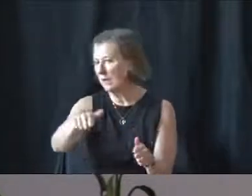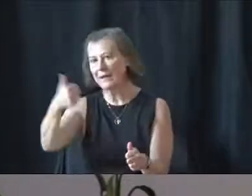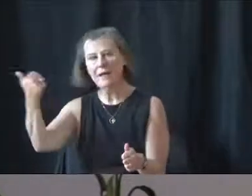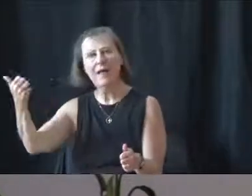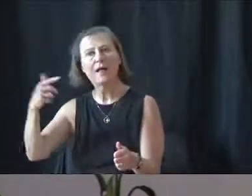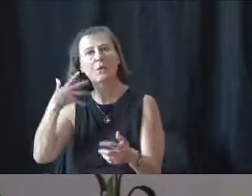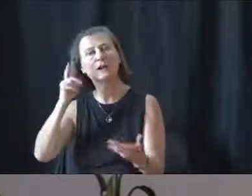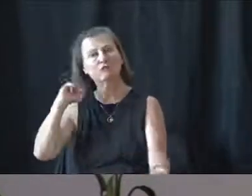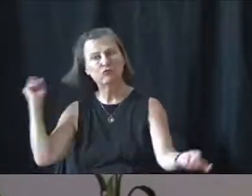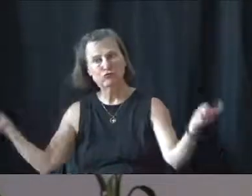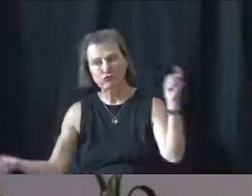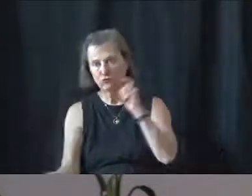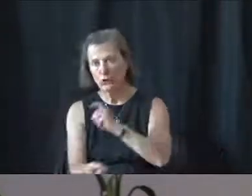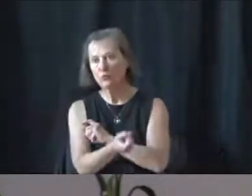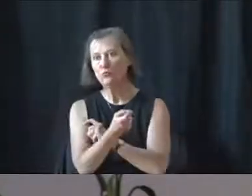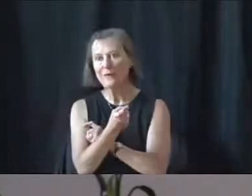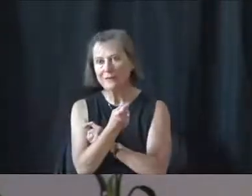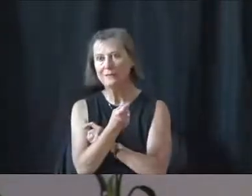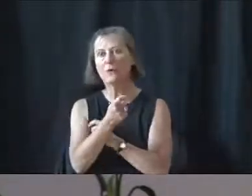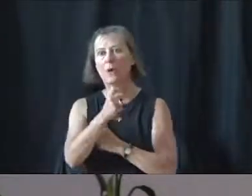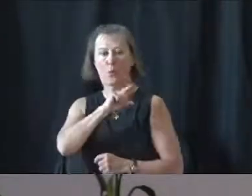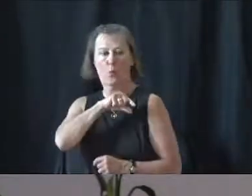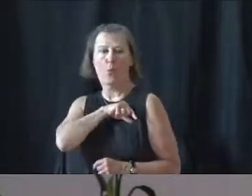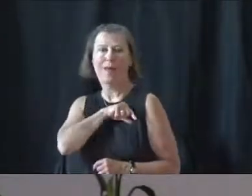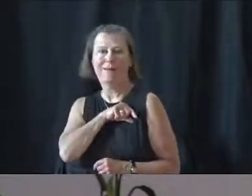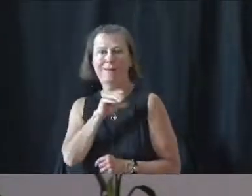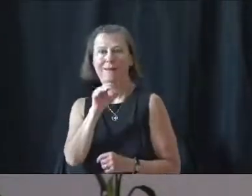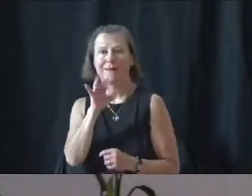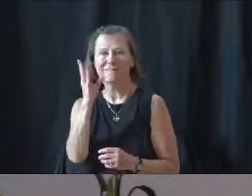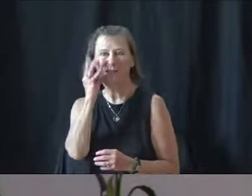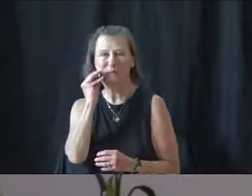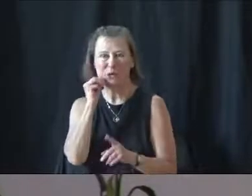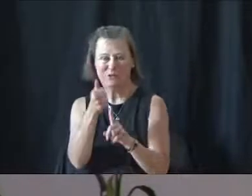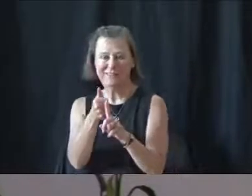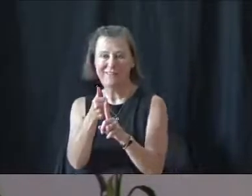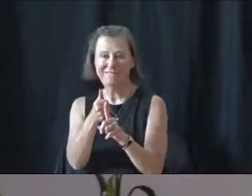changes the quality of the experience itself.